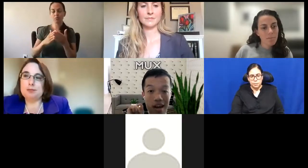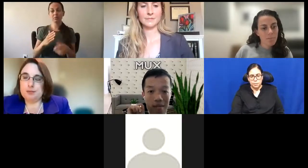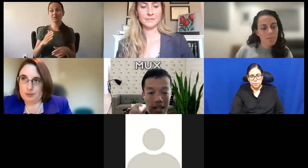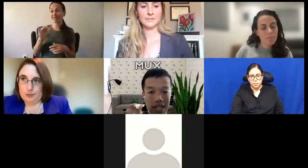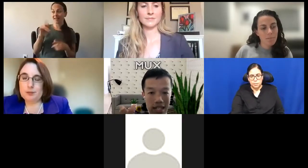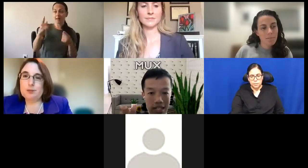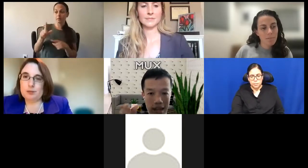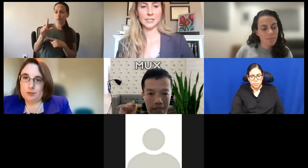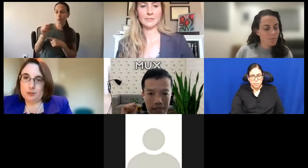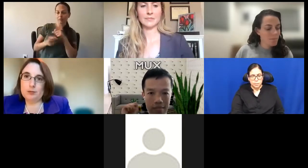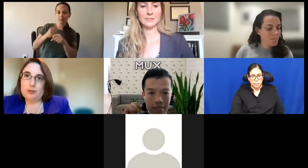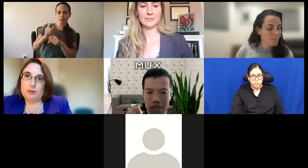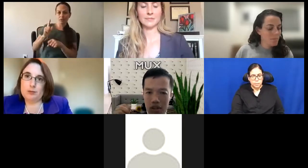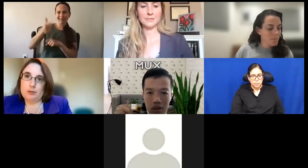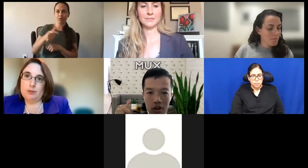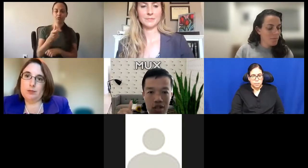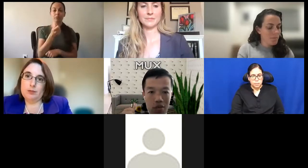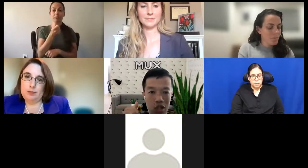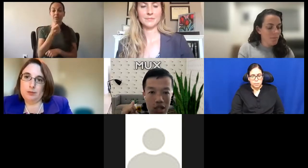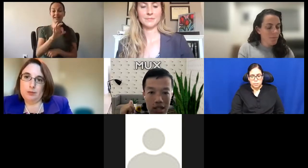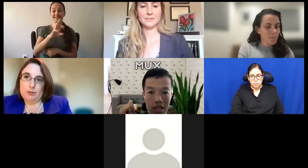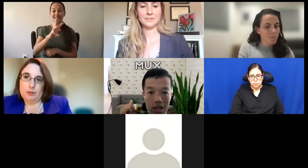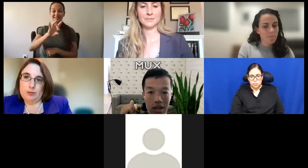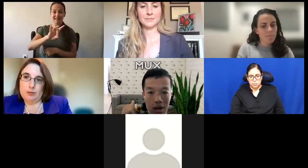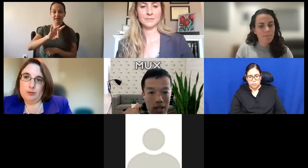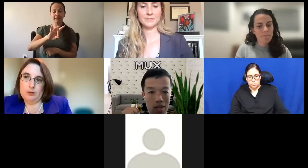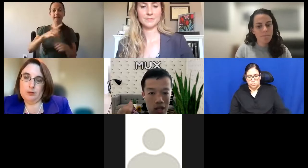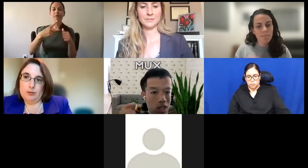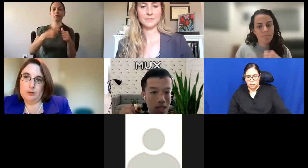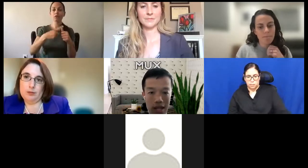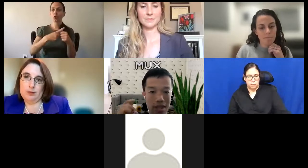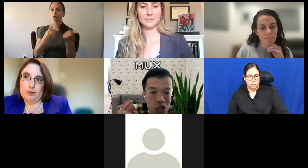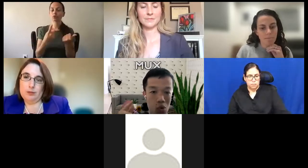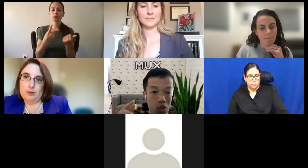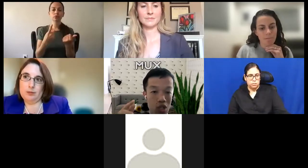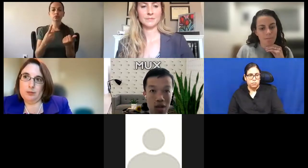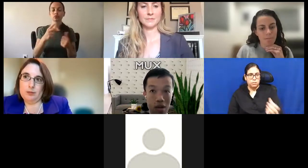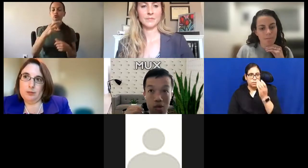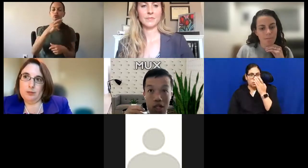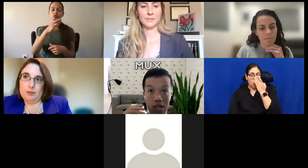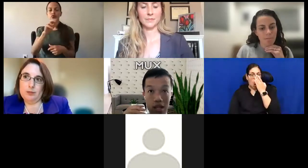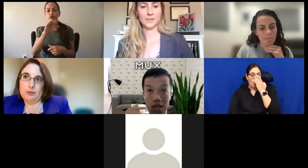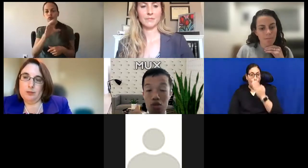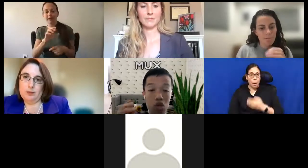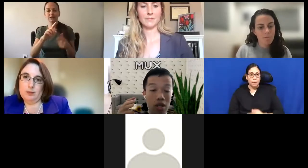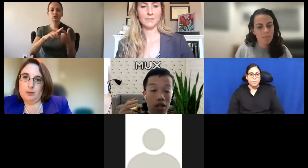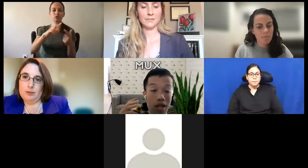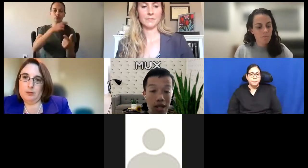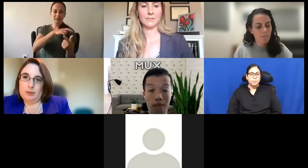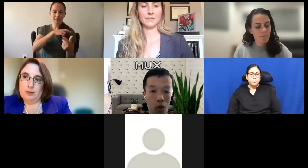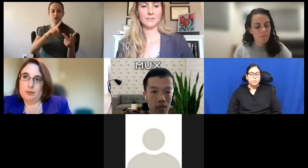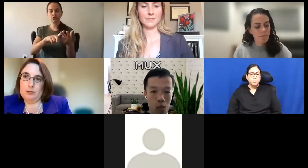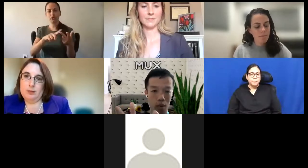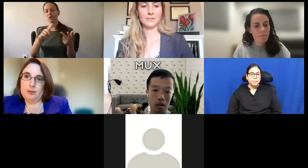after 1968. First, it was just race, religion, sex, national origin, which is a